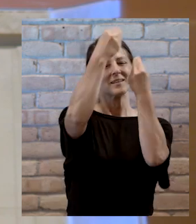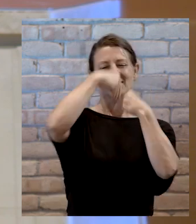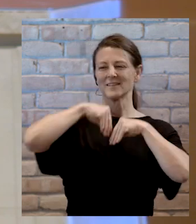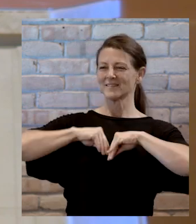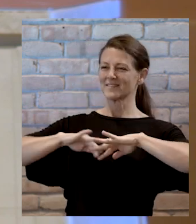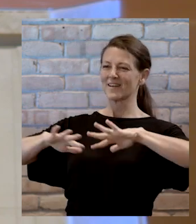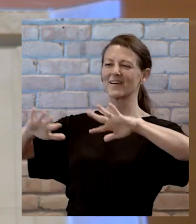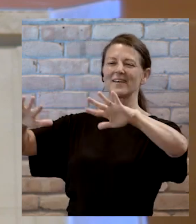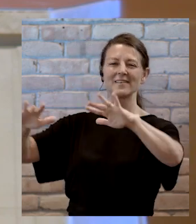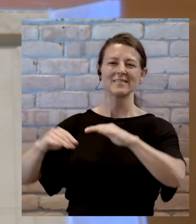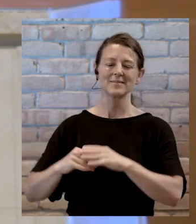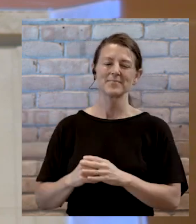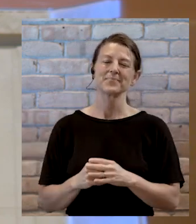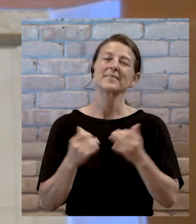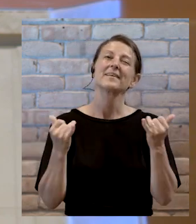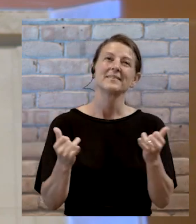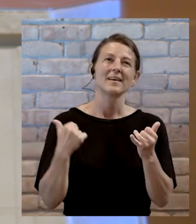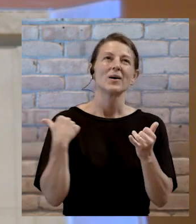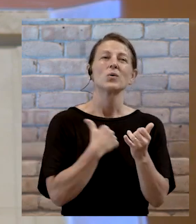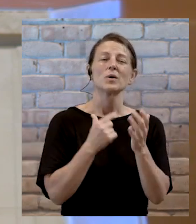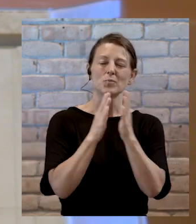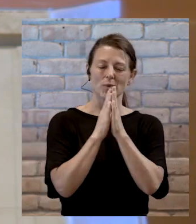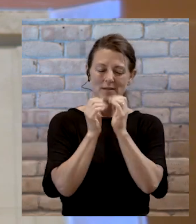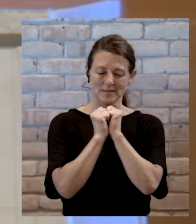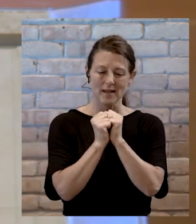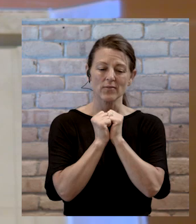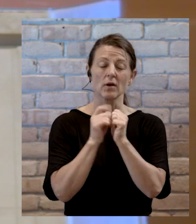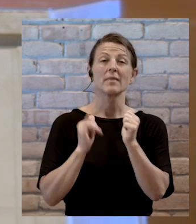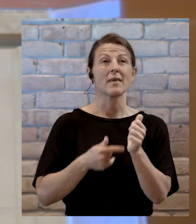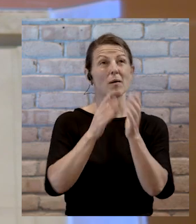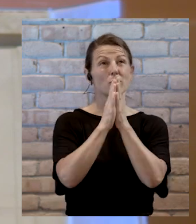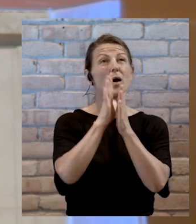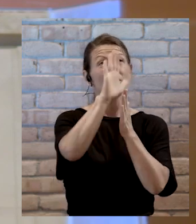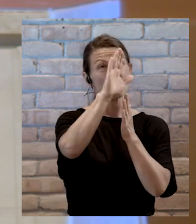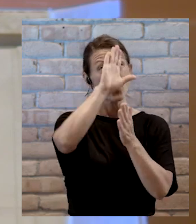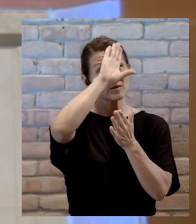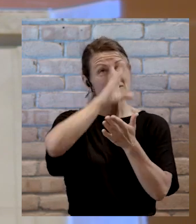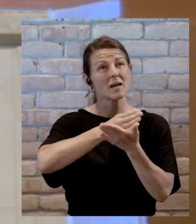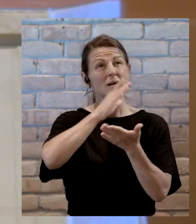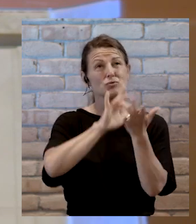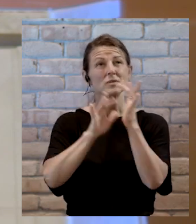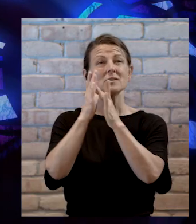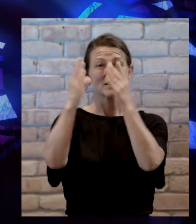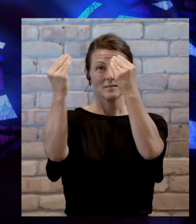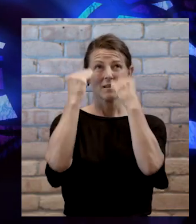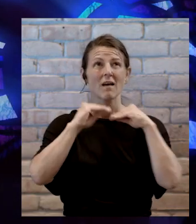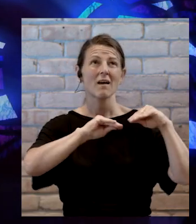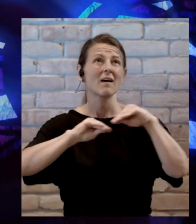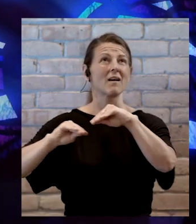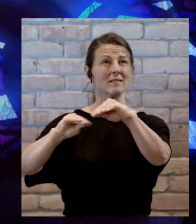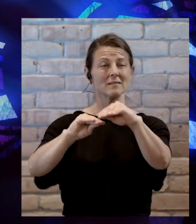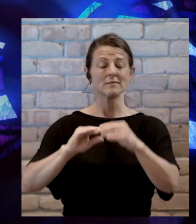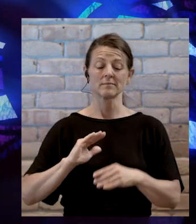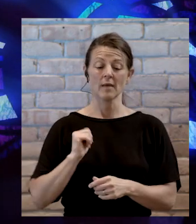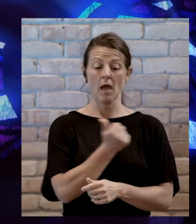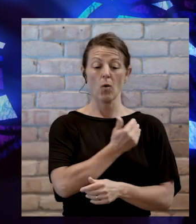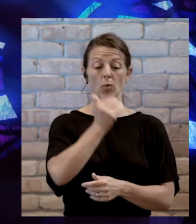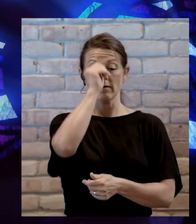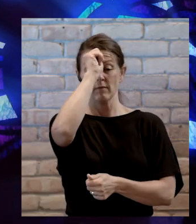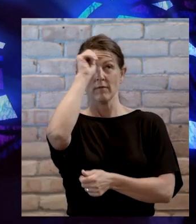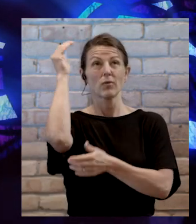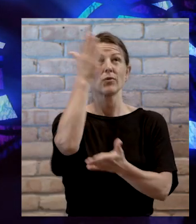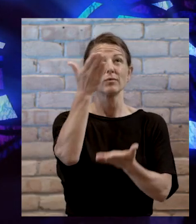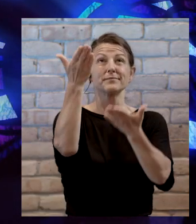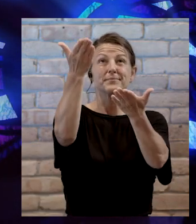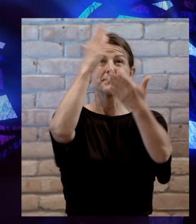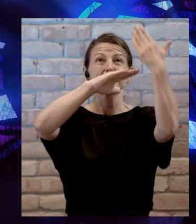And now hear us as we lift our voices in praying together the prayer your Son Jesus taught us to pray. Our Father,